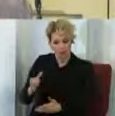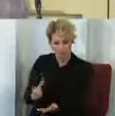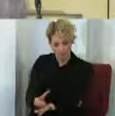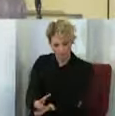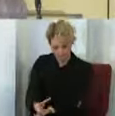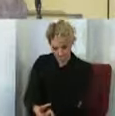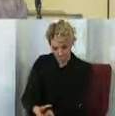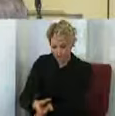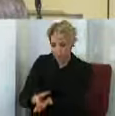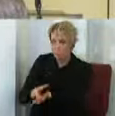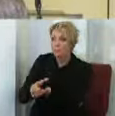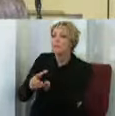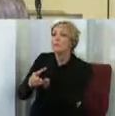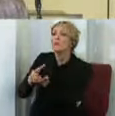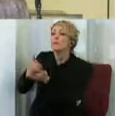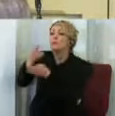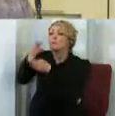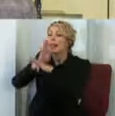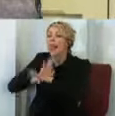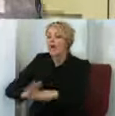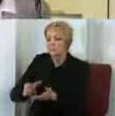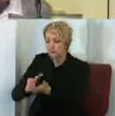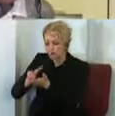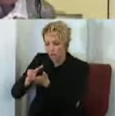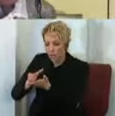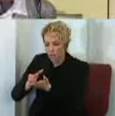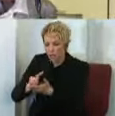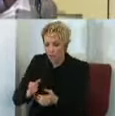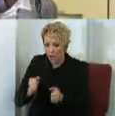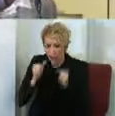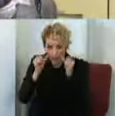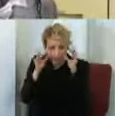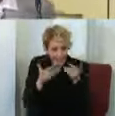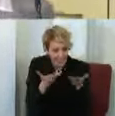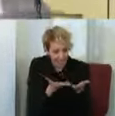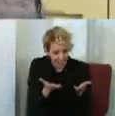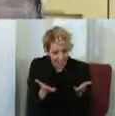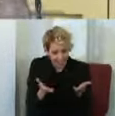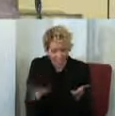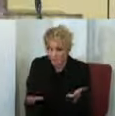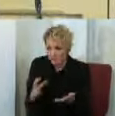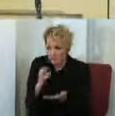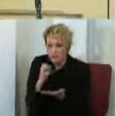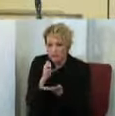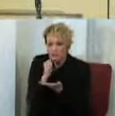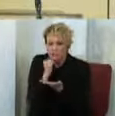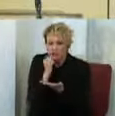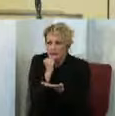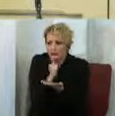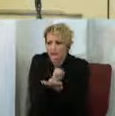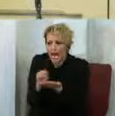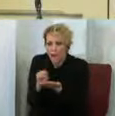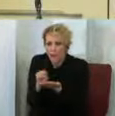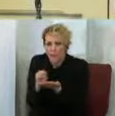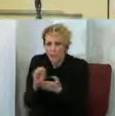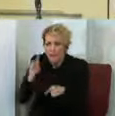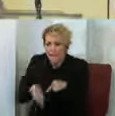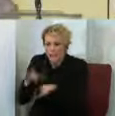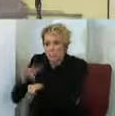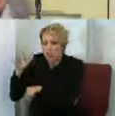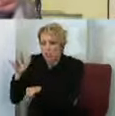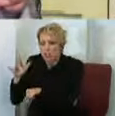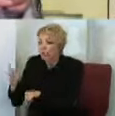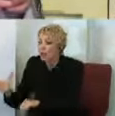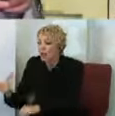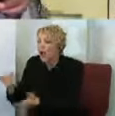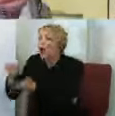and he also blessed it. And he did the most incredible thing. He took that sacred cup and he passed it to all the God in the